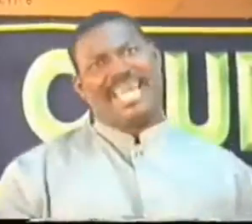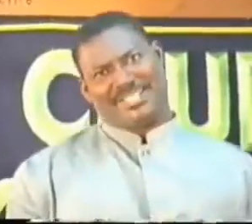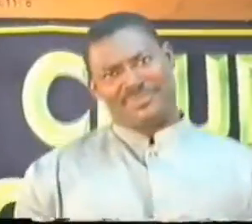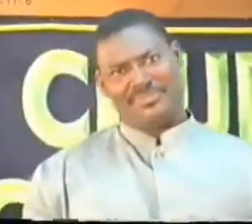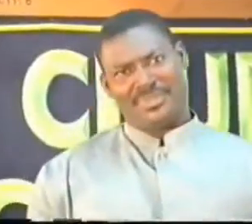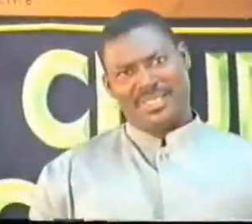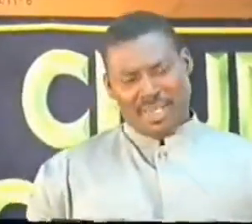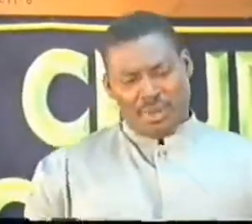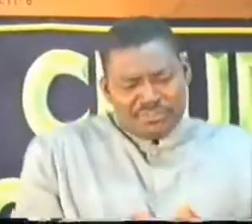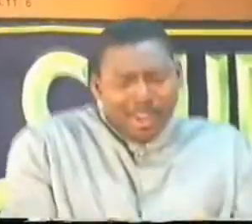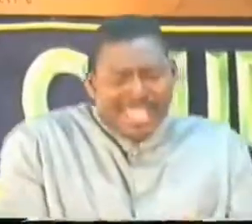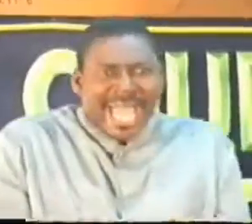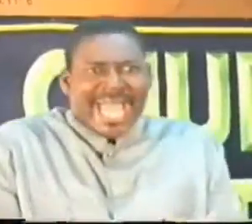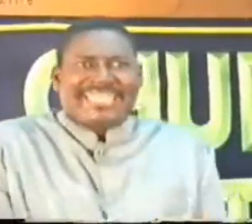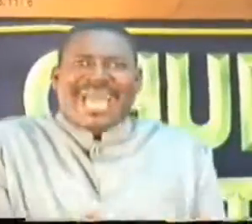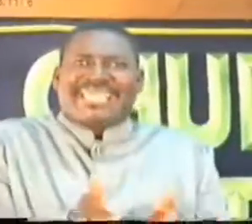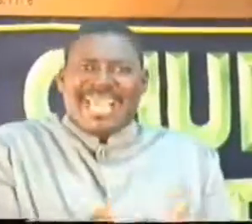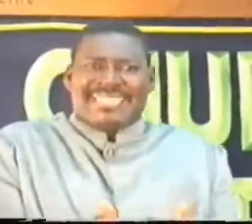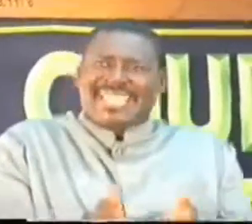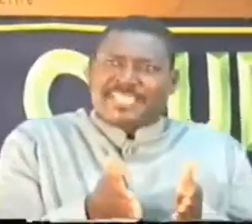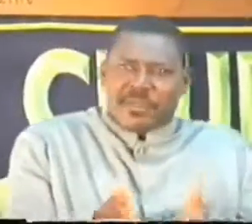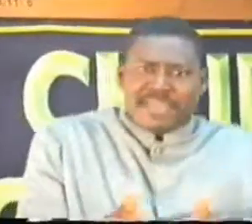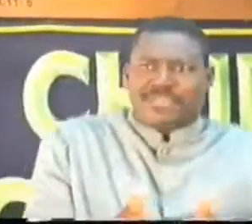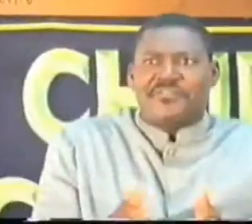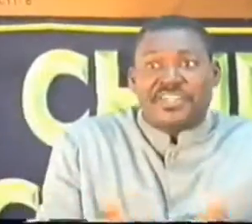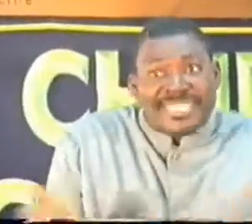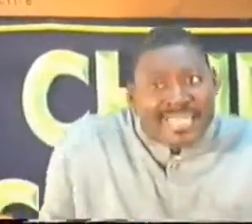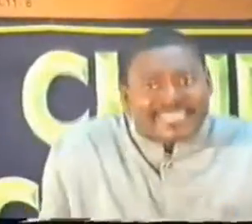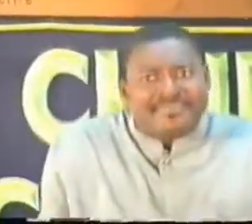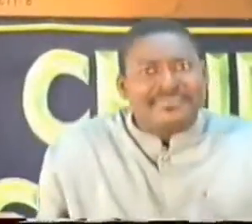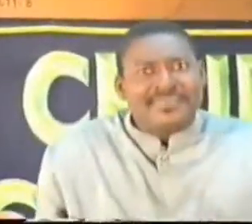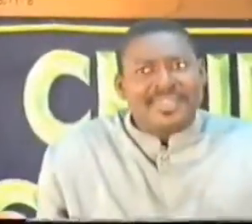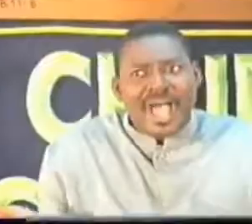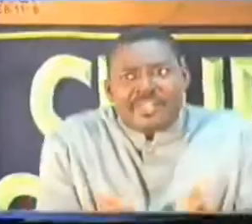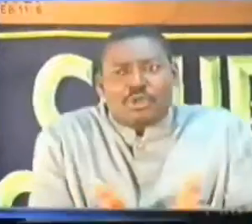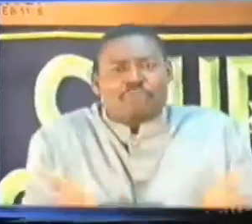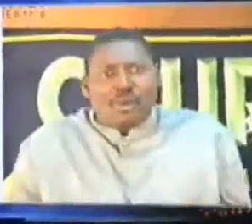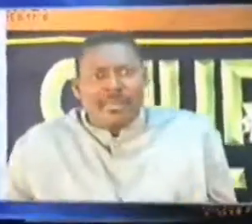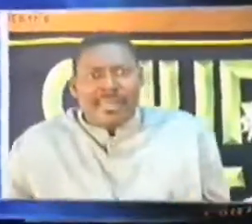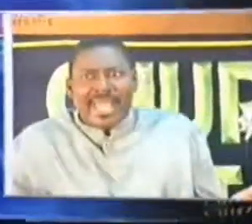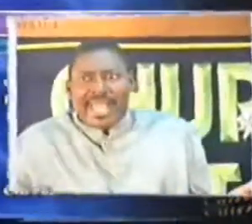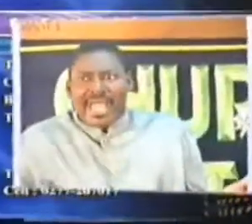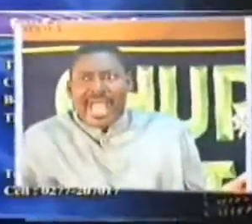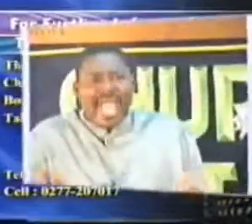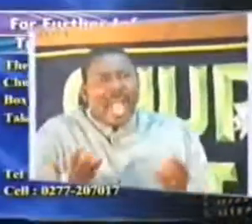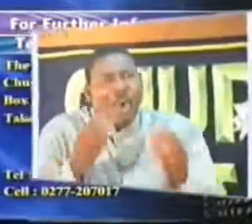good year tight. Which way here? It is against the spirit of Christianity. And it is so.